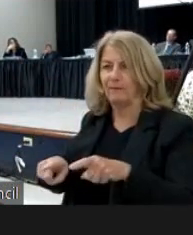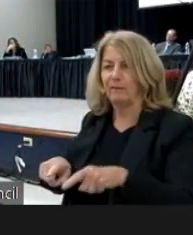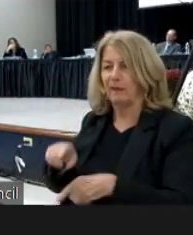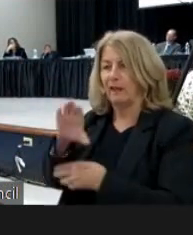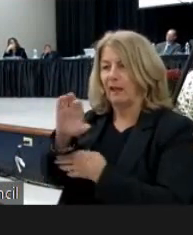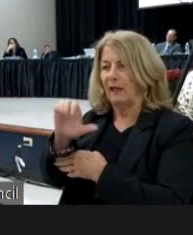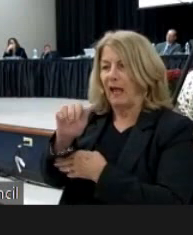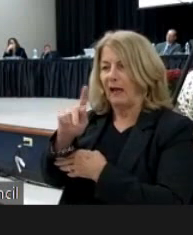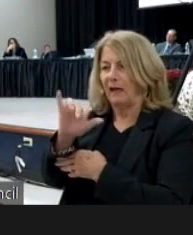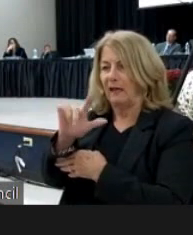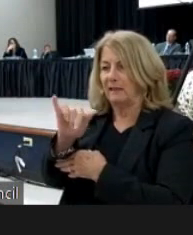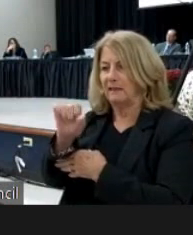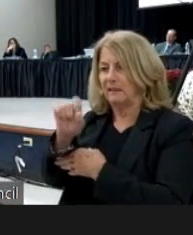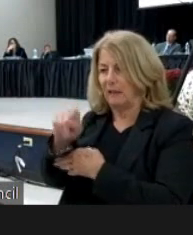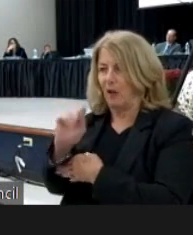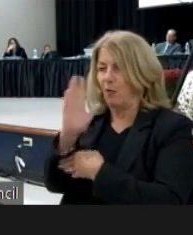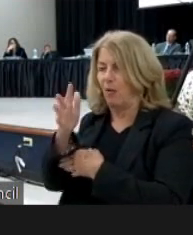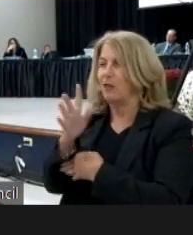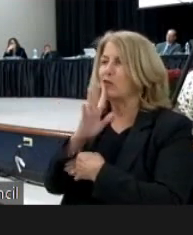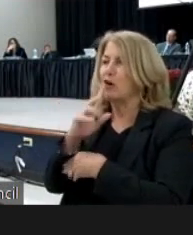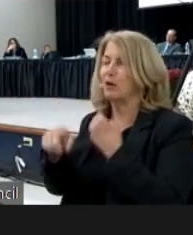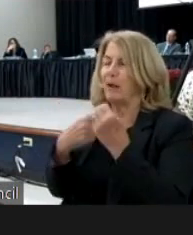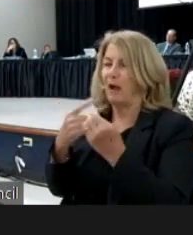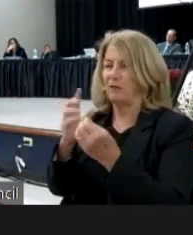talk about some work that they're doing.